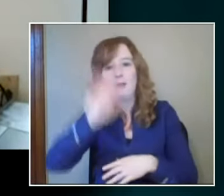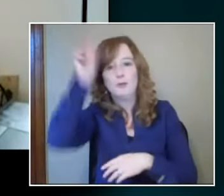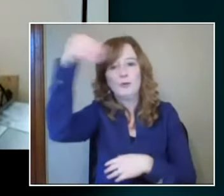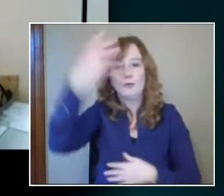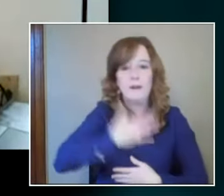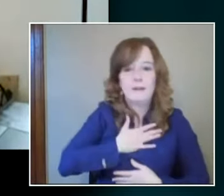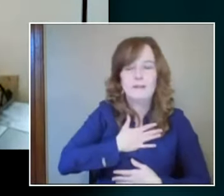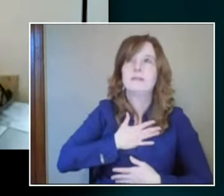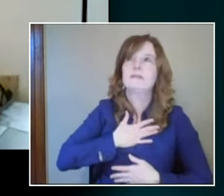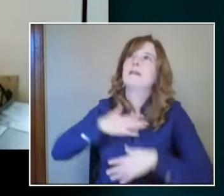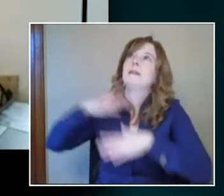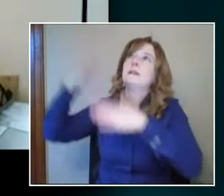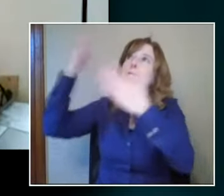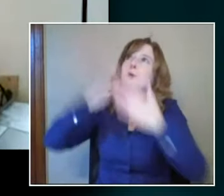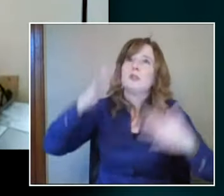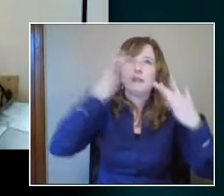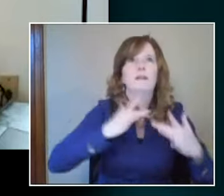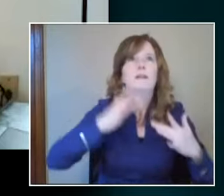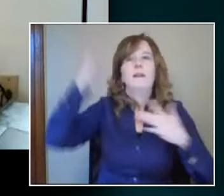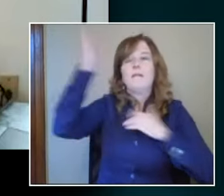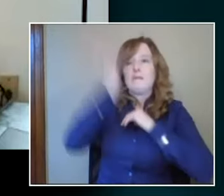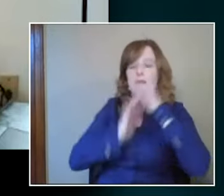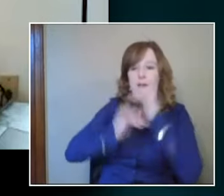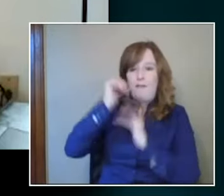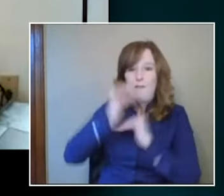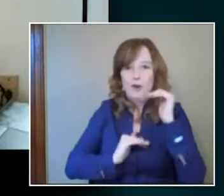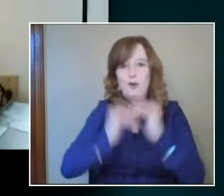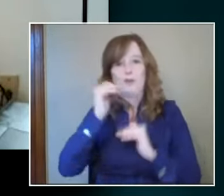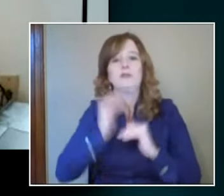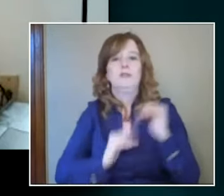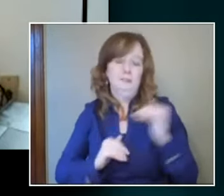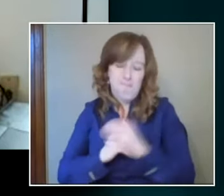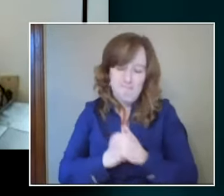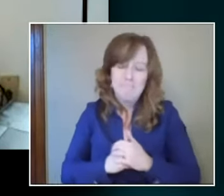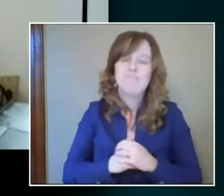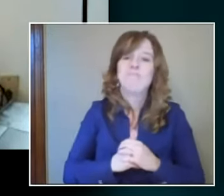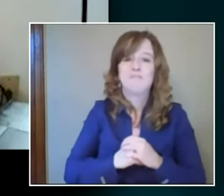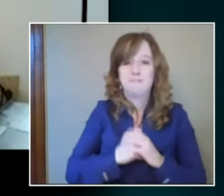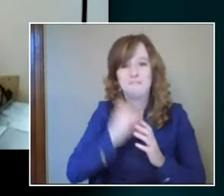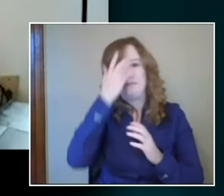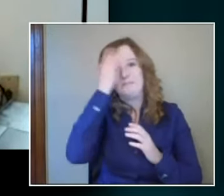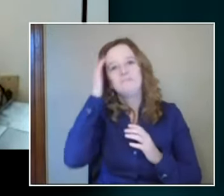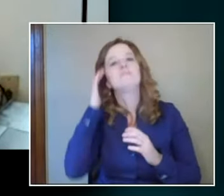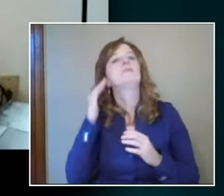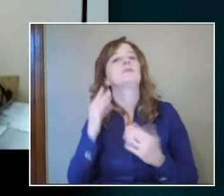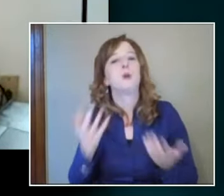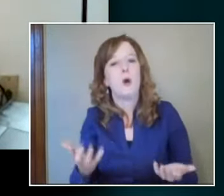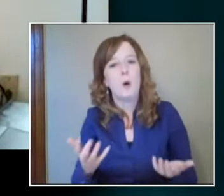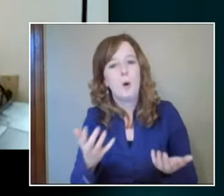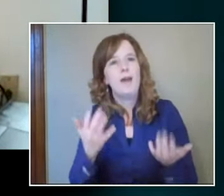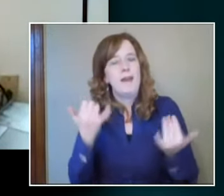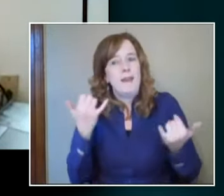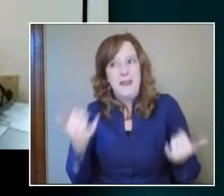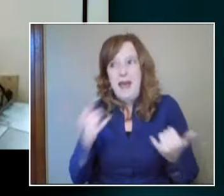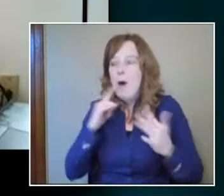and protection, I would not be here today. So I would just like to take this time to encourage